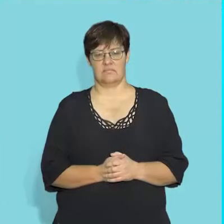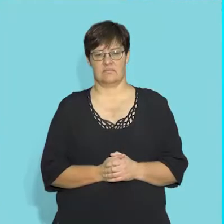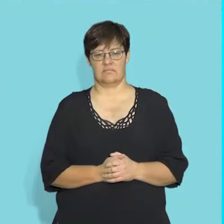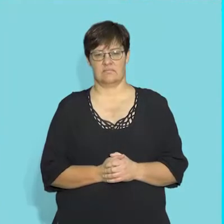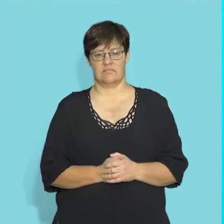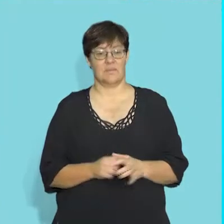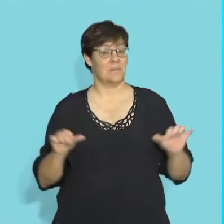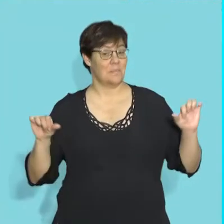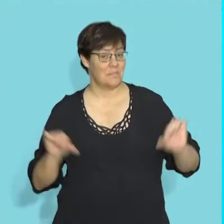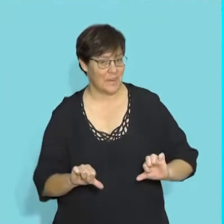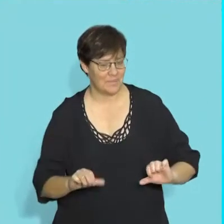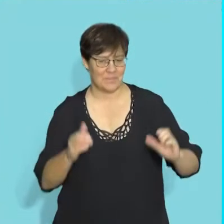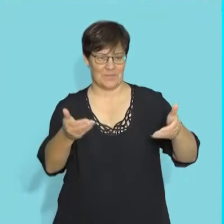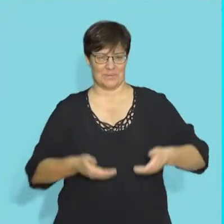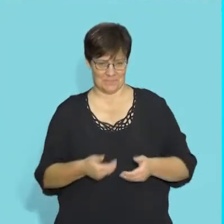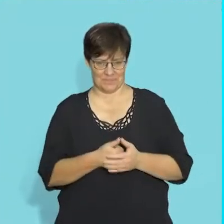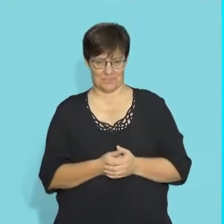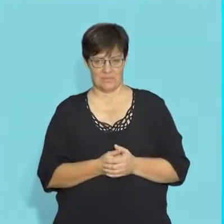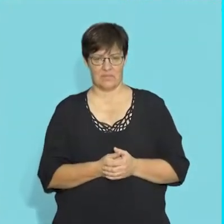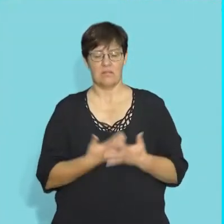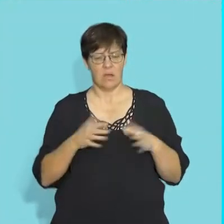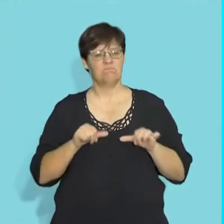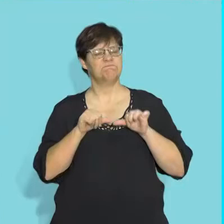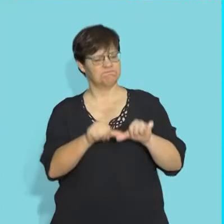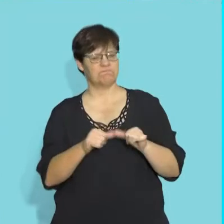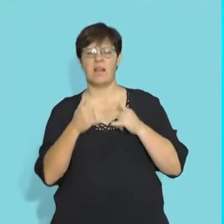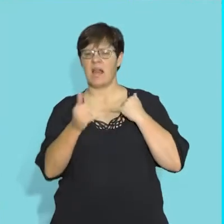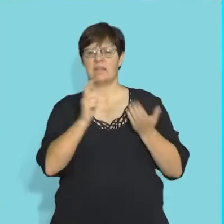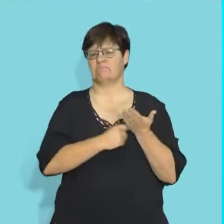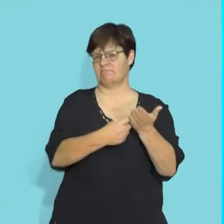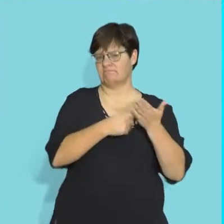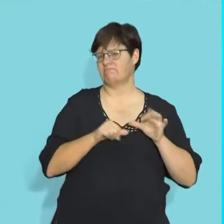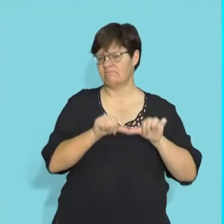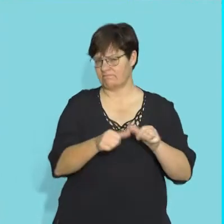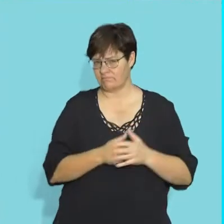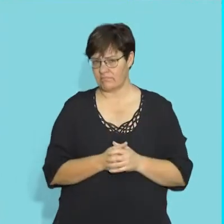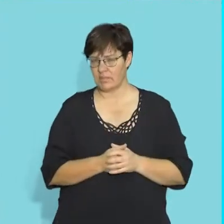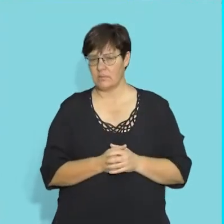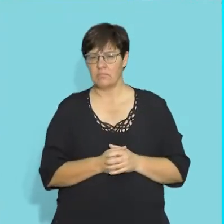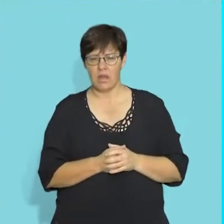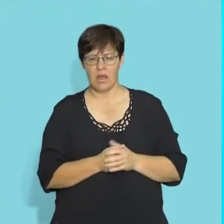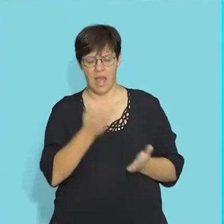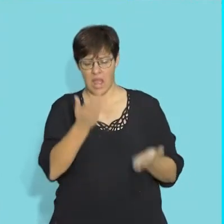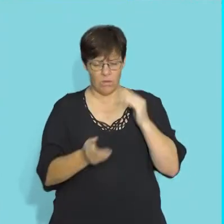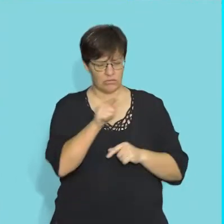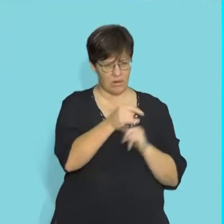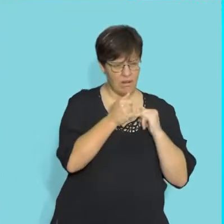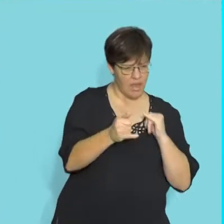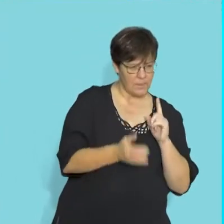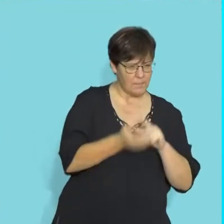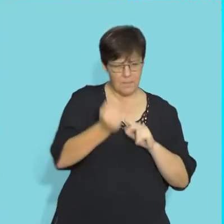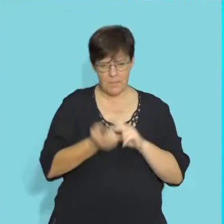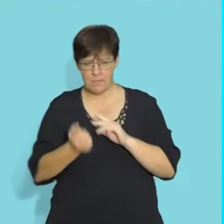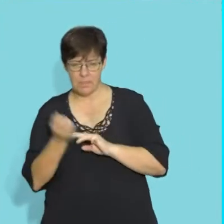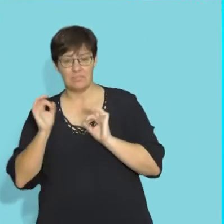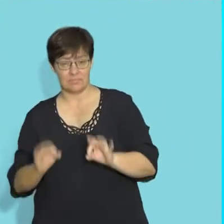Welcome back. So we're going to continue talking about lines, and we're going to continue finding the equations of lines. But what we're going to be doing is